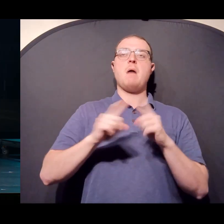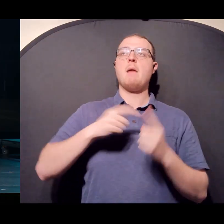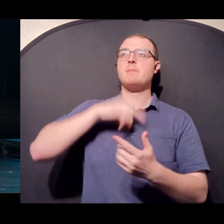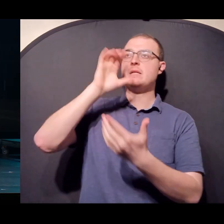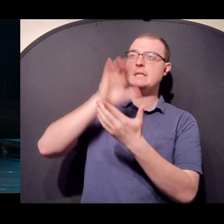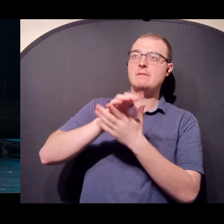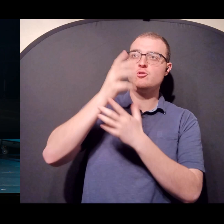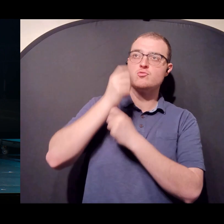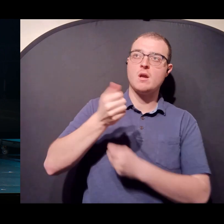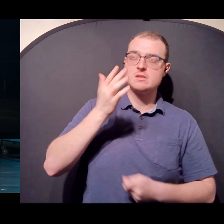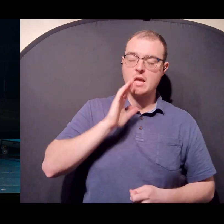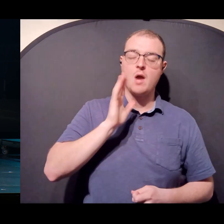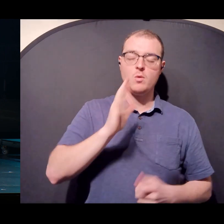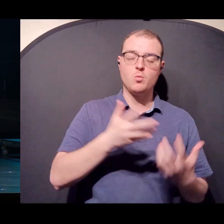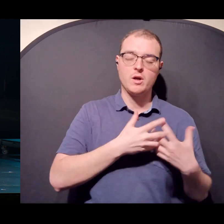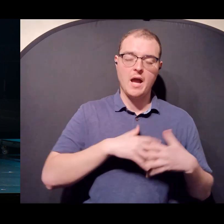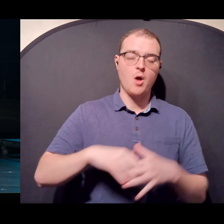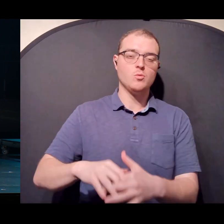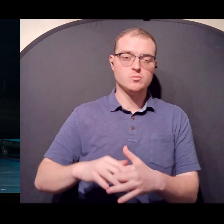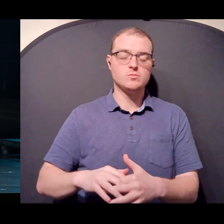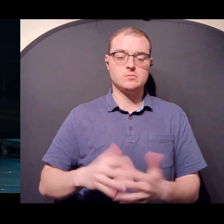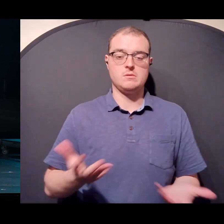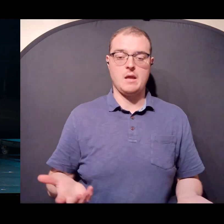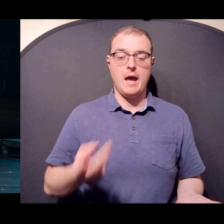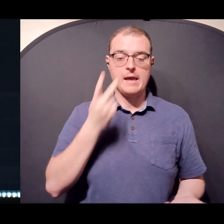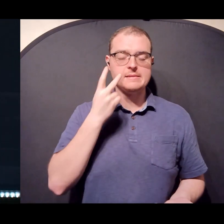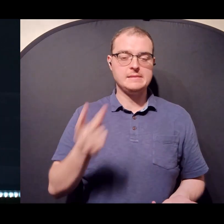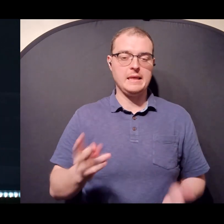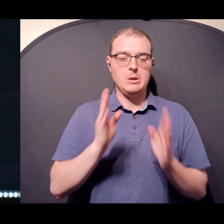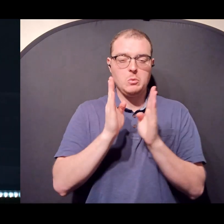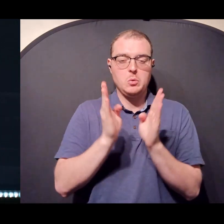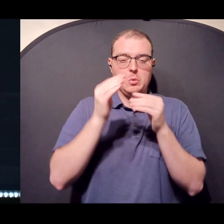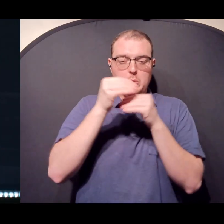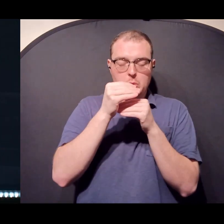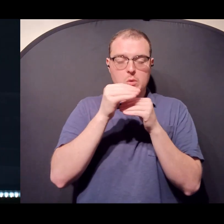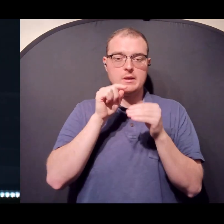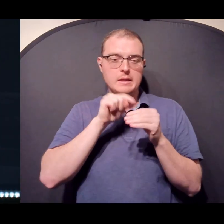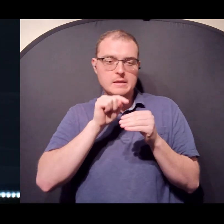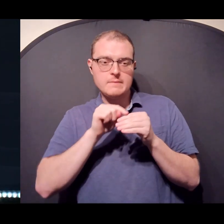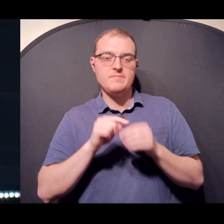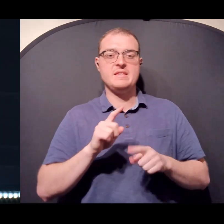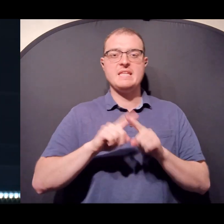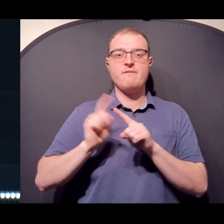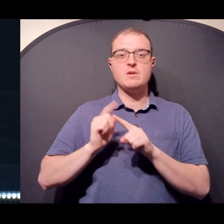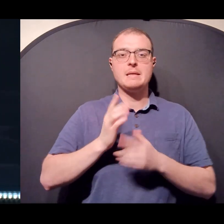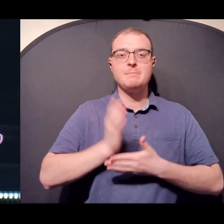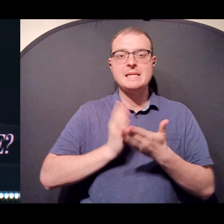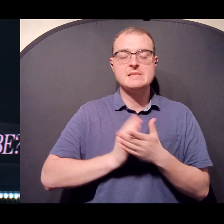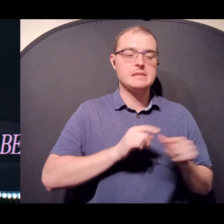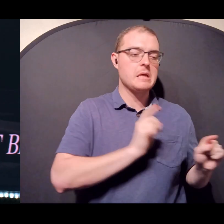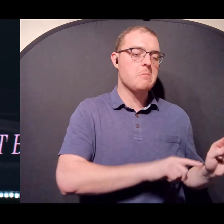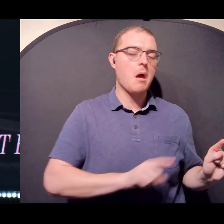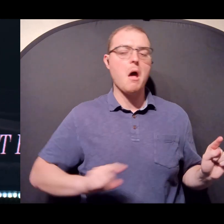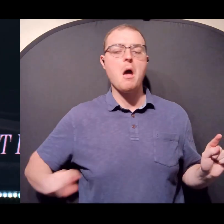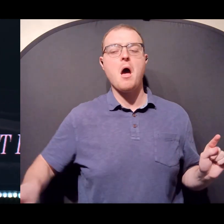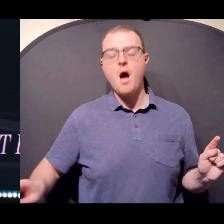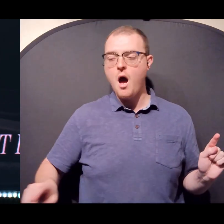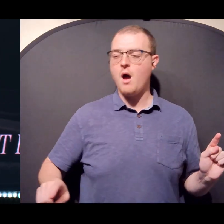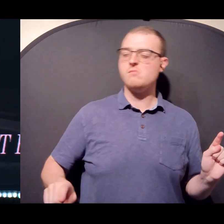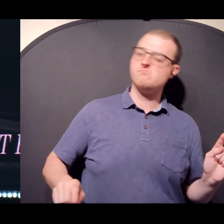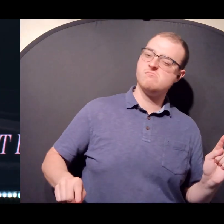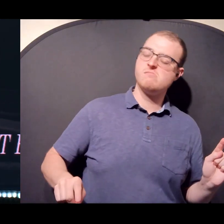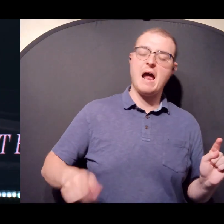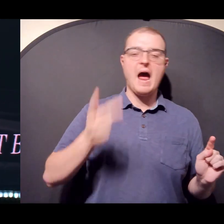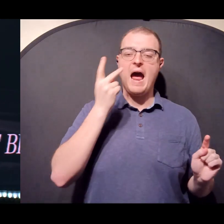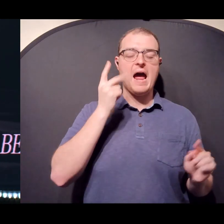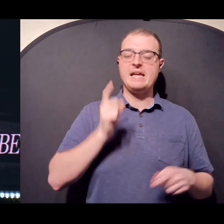but I'm believing and trusting God that it's gonna work out. I can't see all the steps. I just see small pieces.